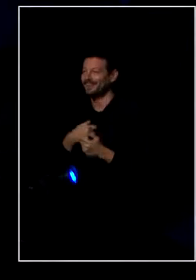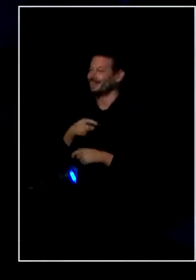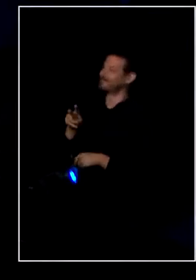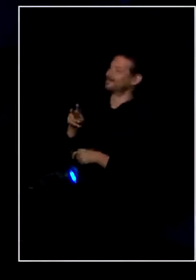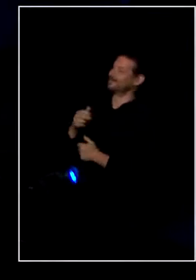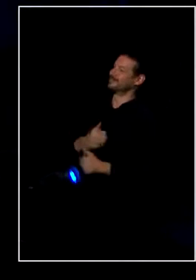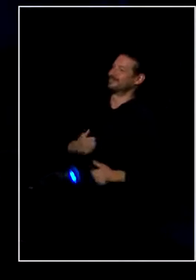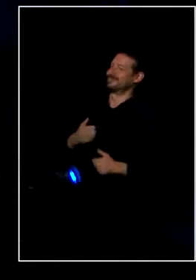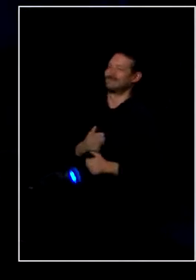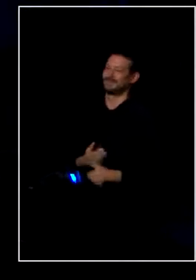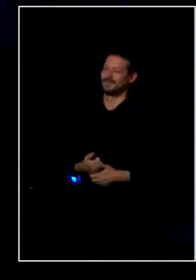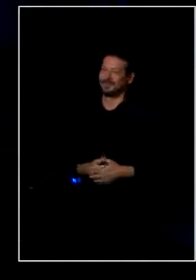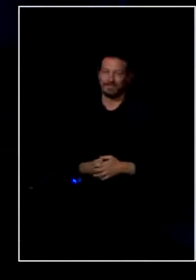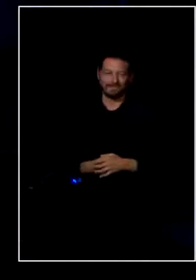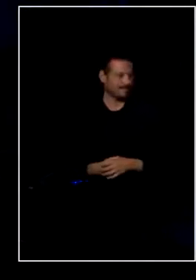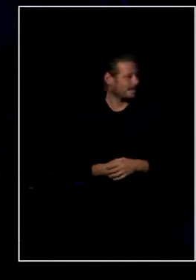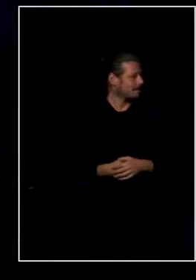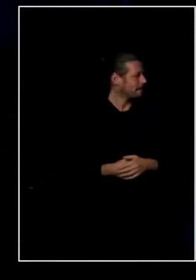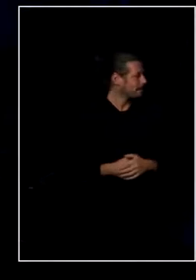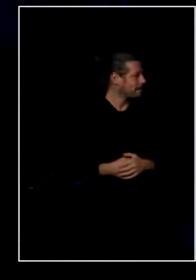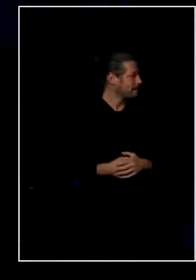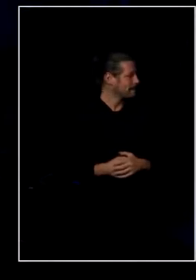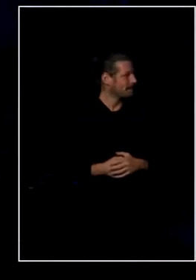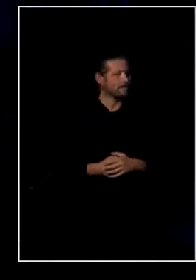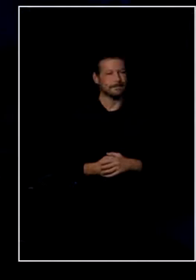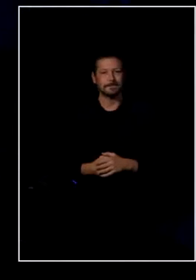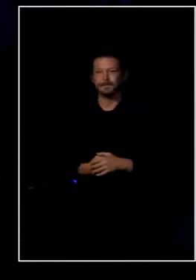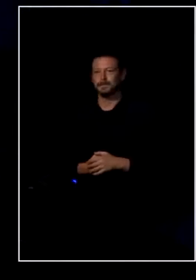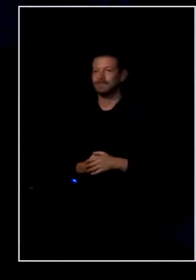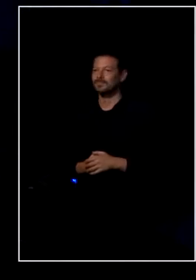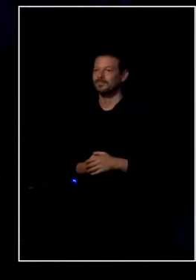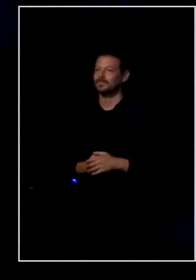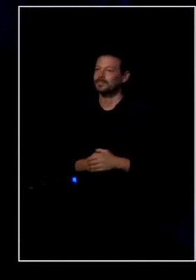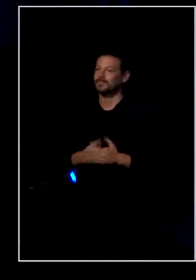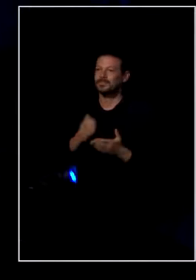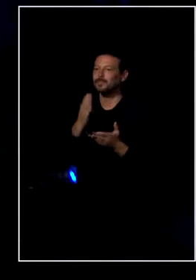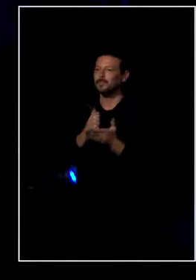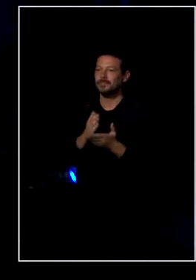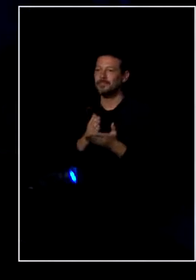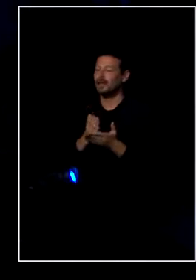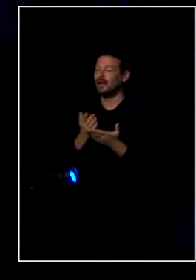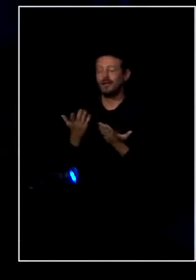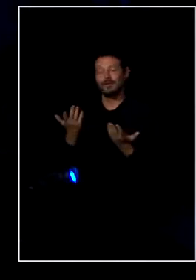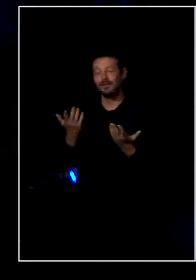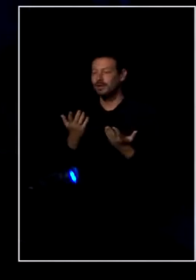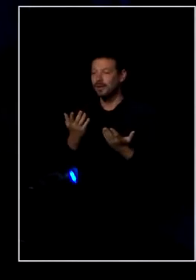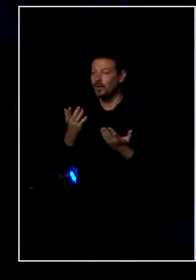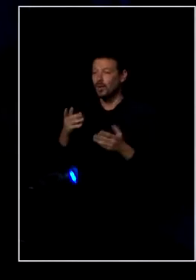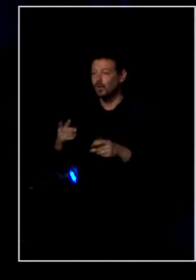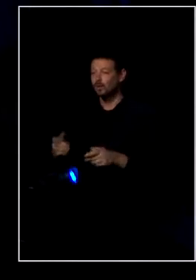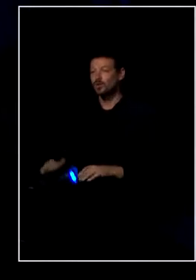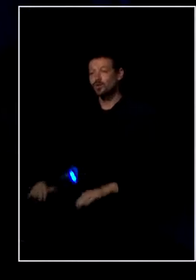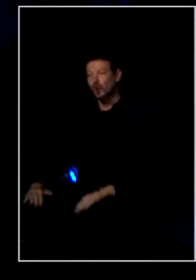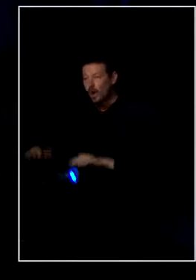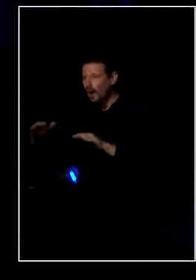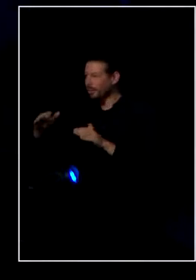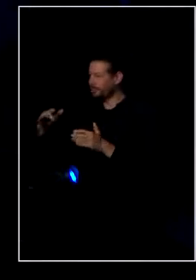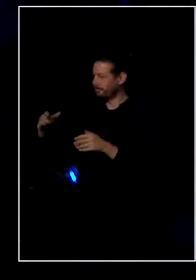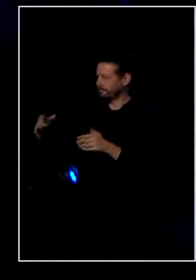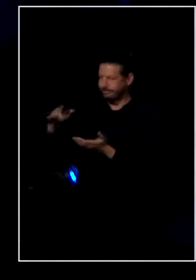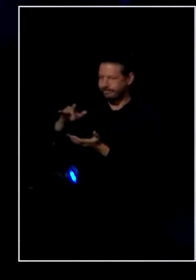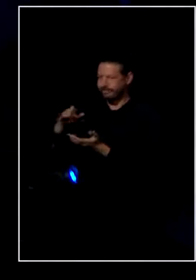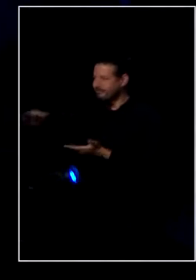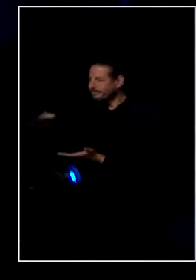fun. And, I mean, you haven't lived until you're raised in the middle of nowhere and had